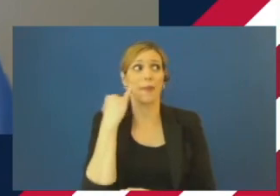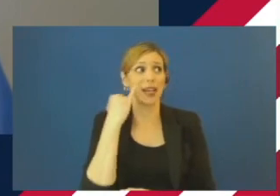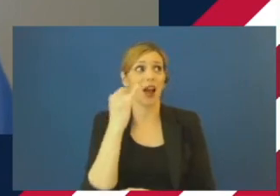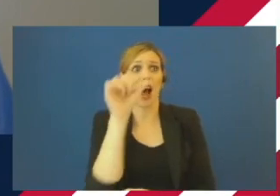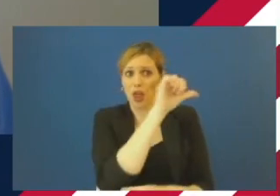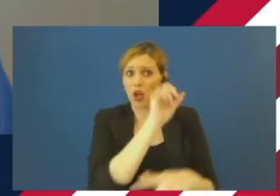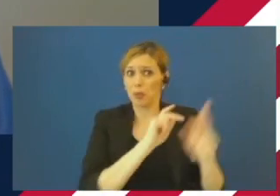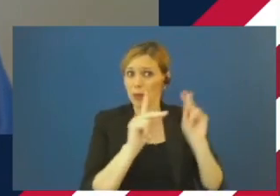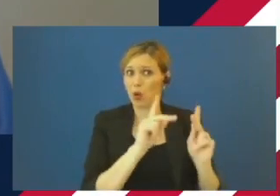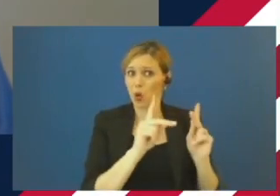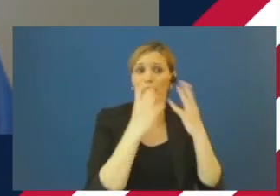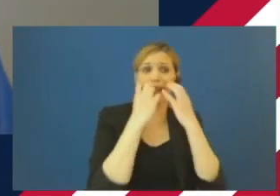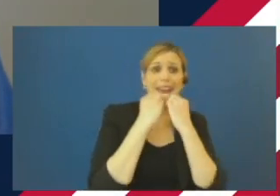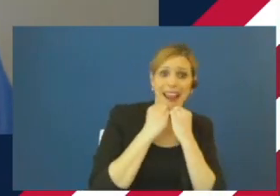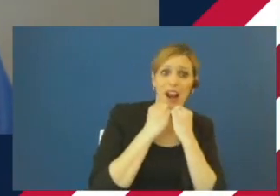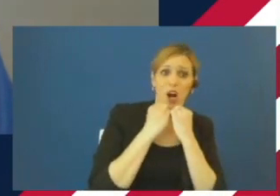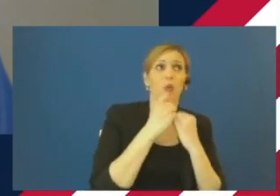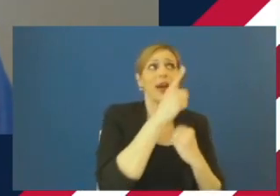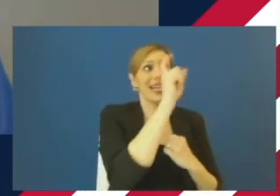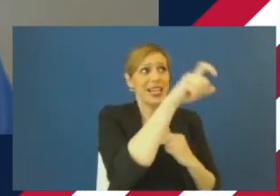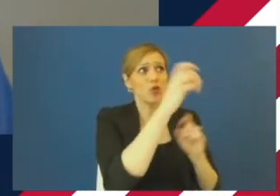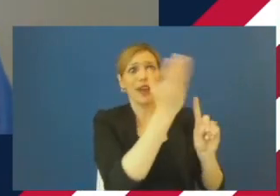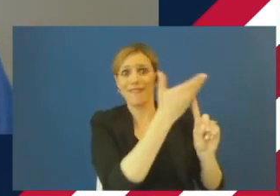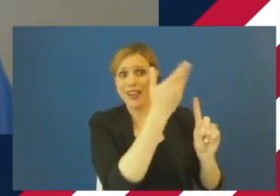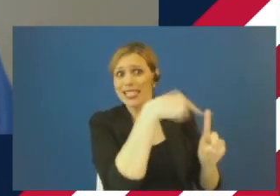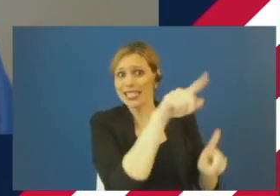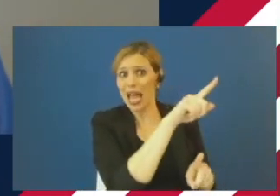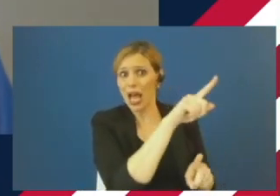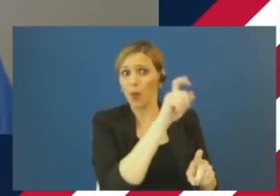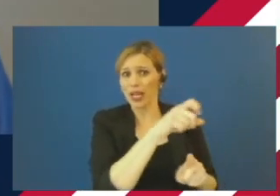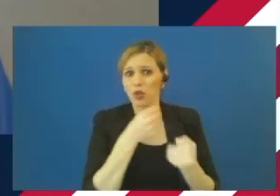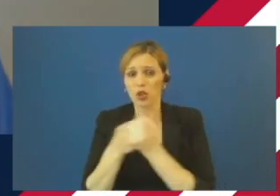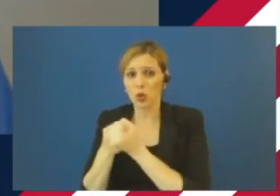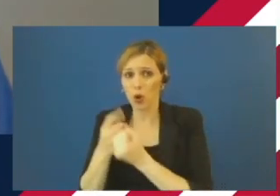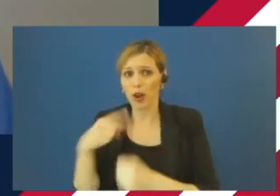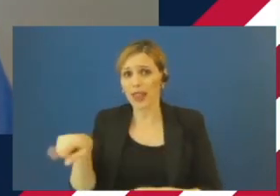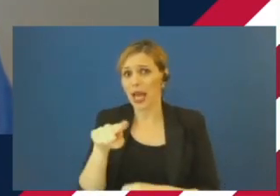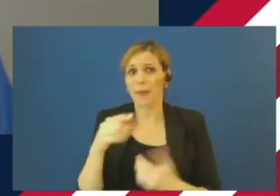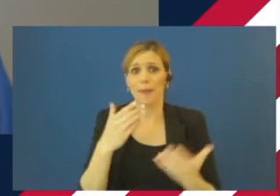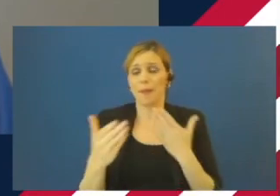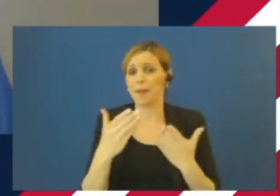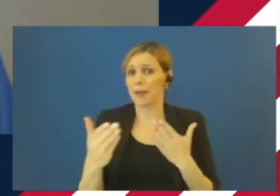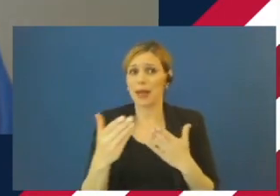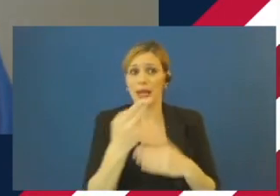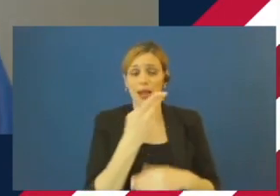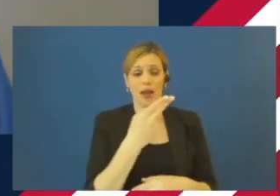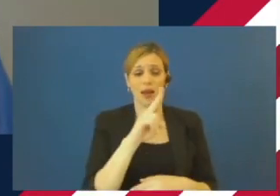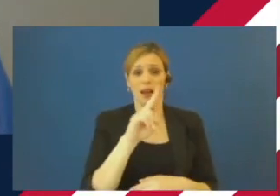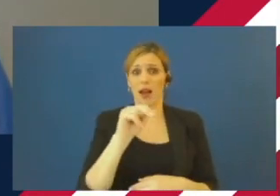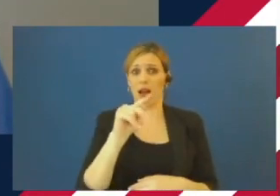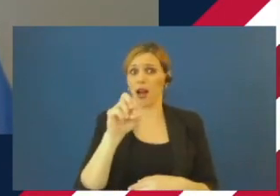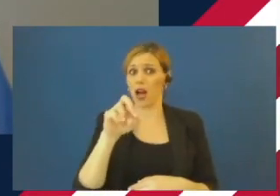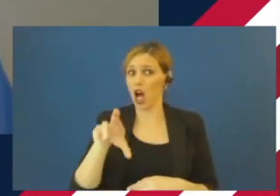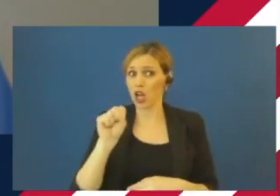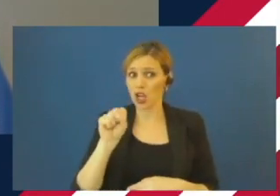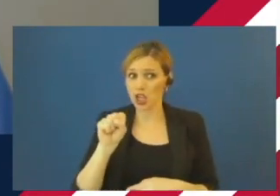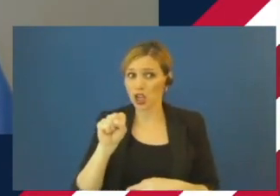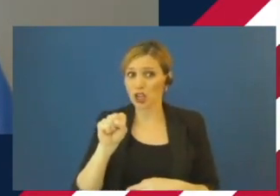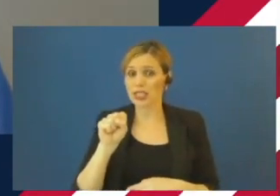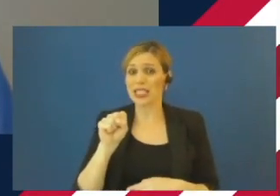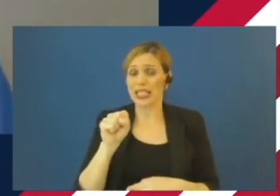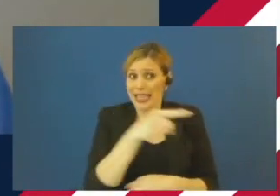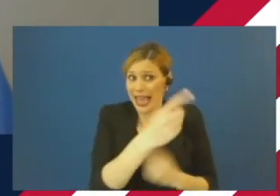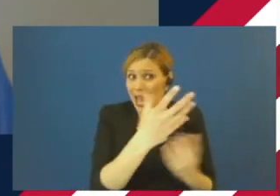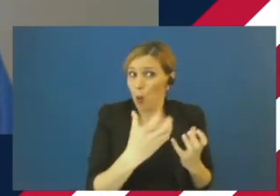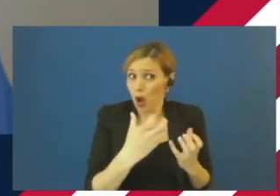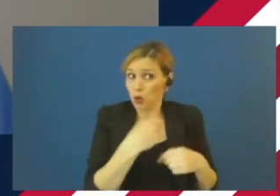or whether it's conservative constituencies like hunters and anglers that want to make sure that we have healthy wildlife and